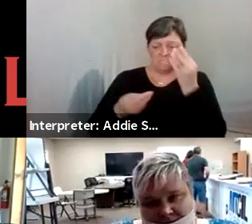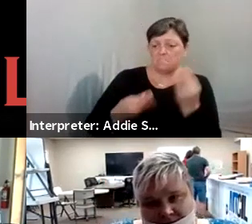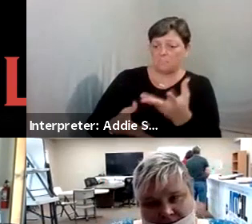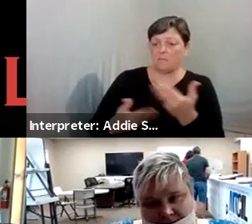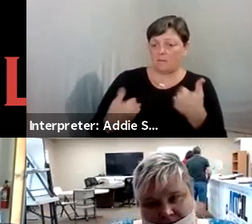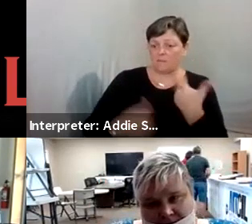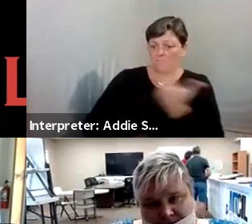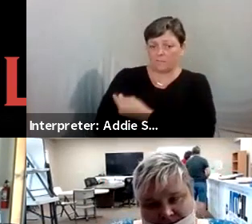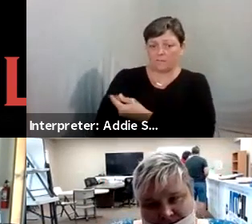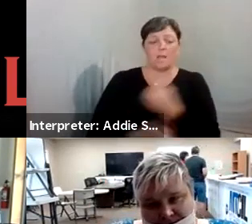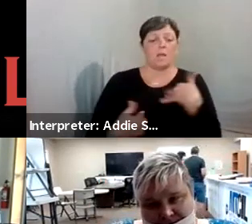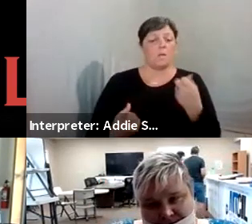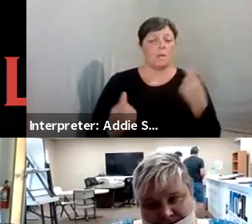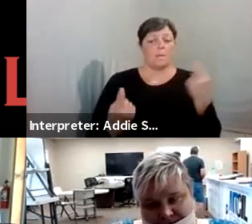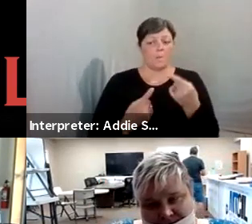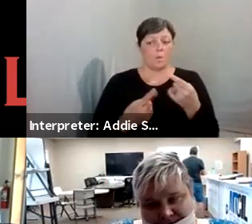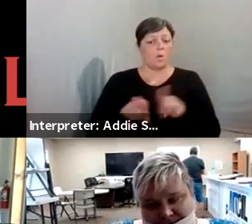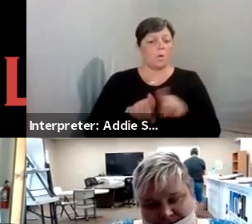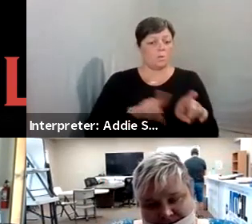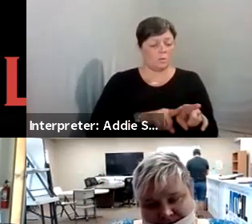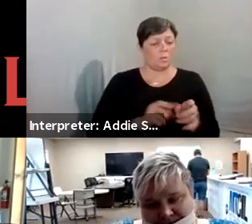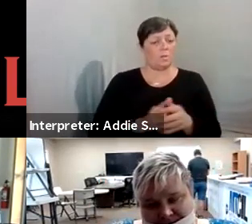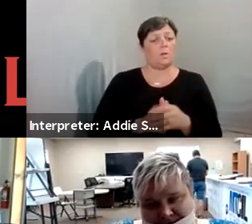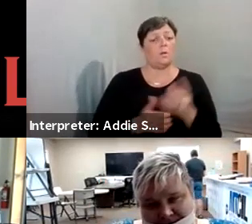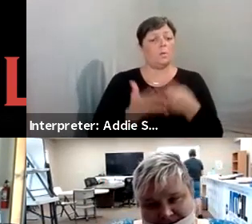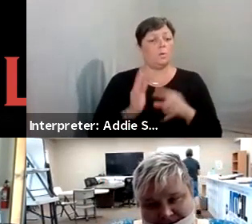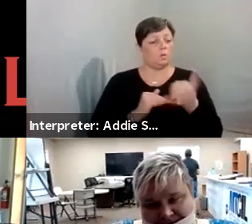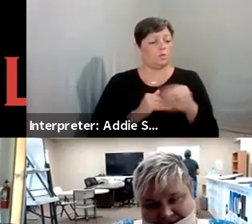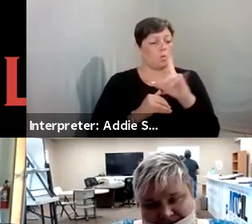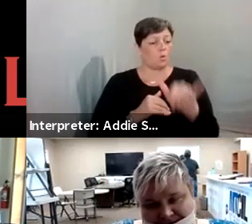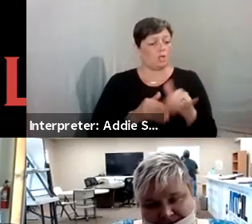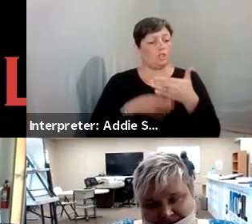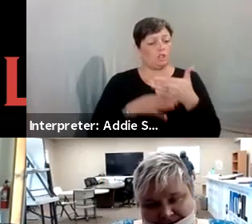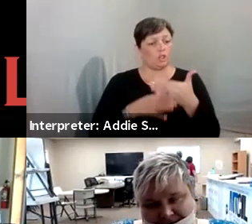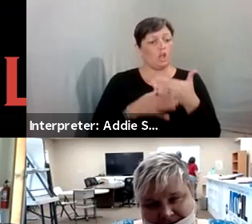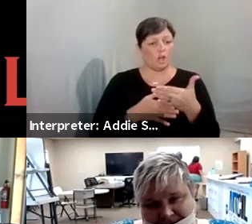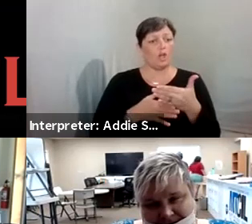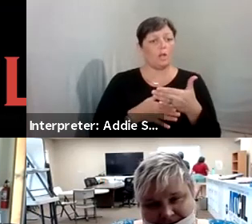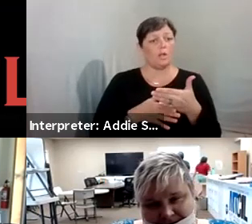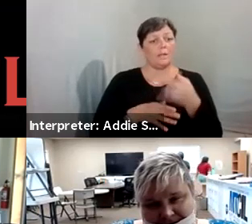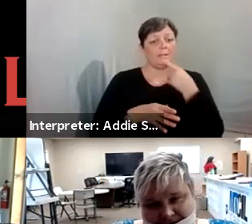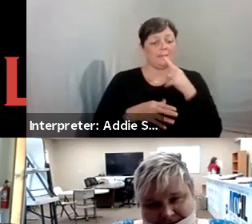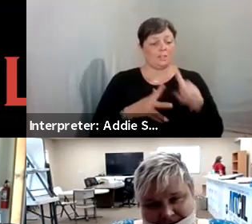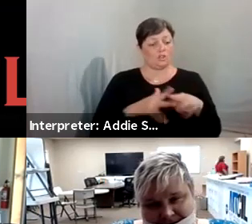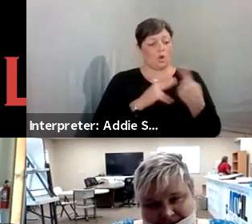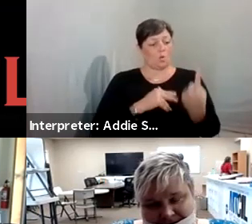I did just want to point out too, though, I think what Jody had shared of they started one way, and then what